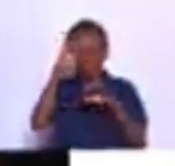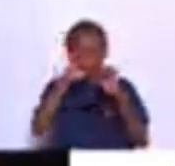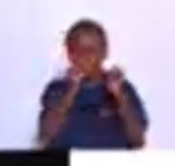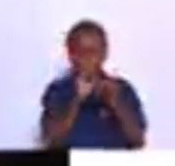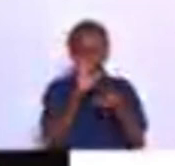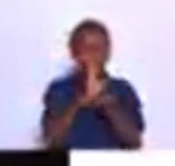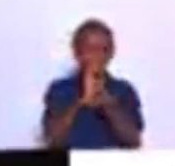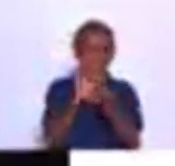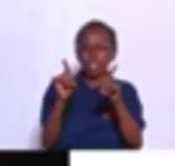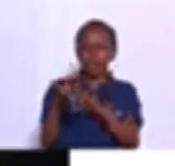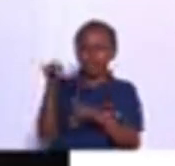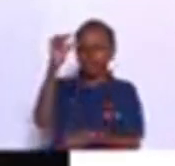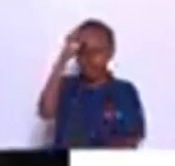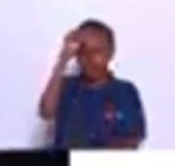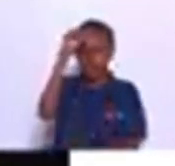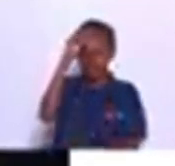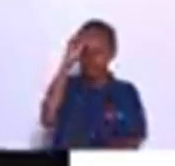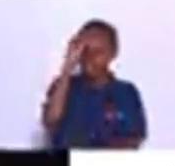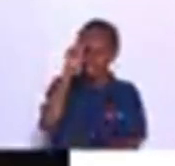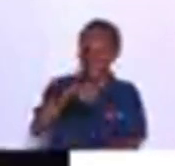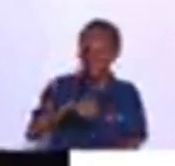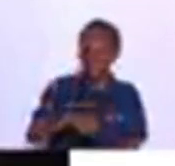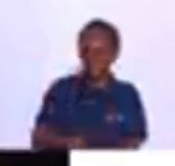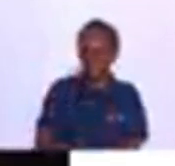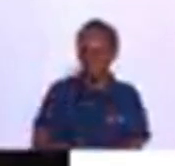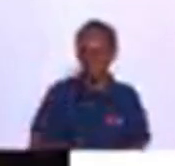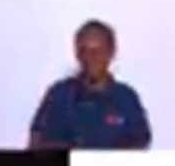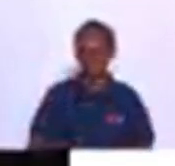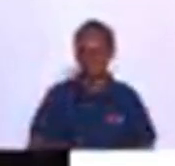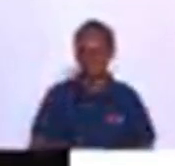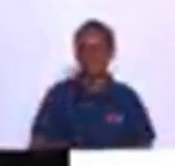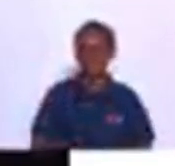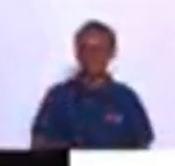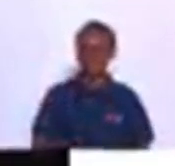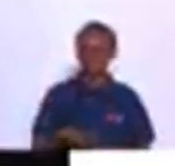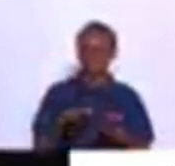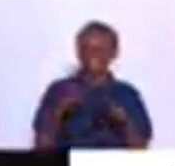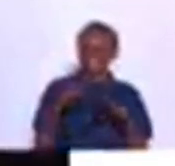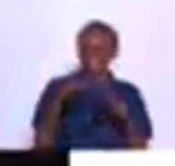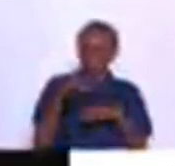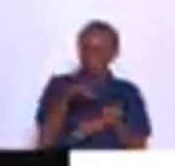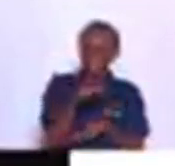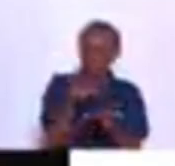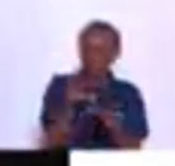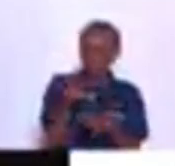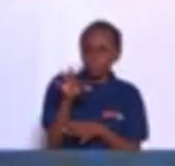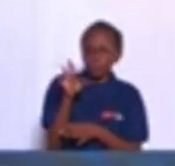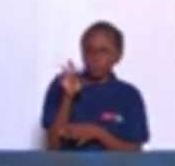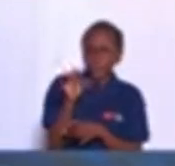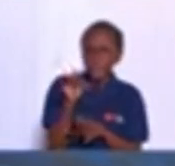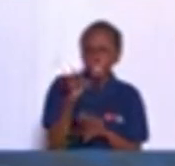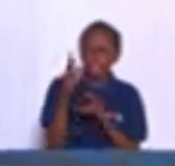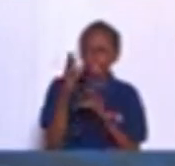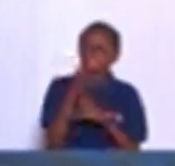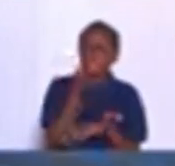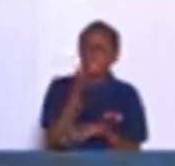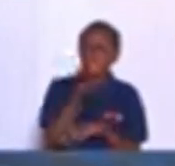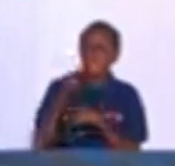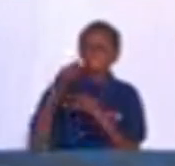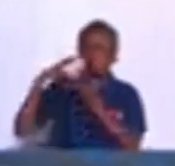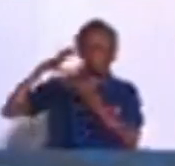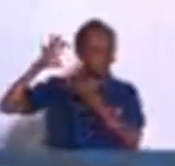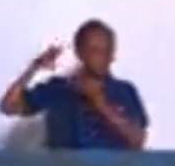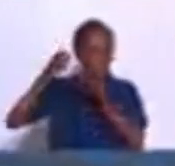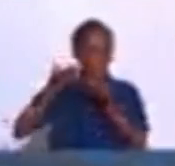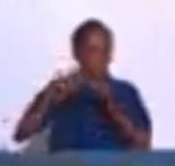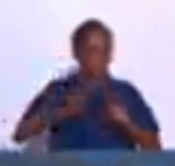government. Yes. So you'll find that many are confused.